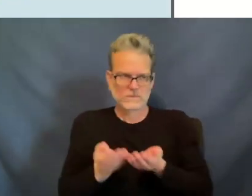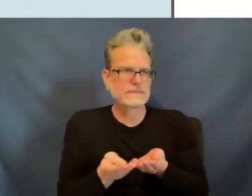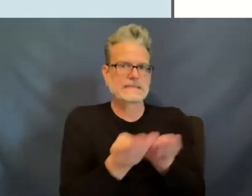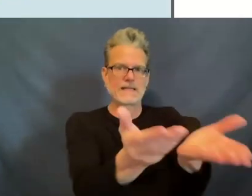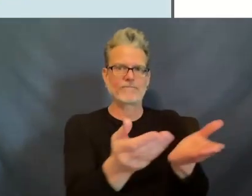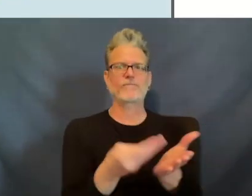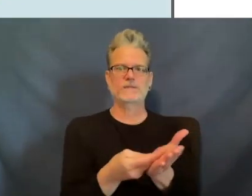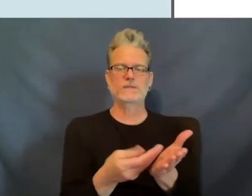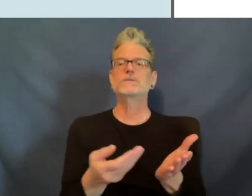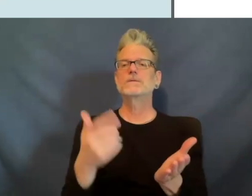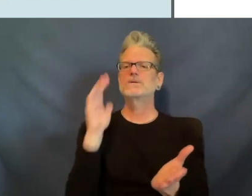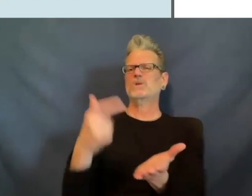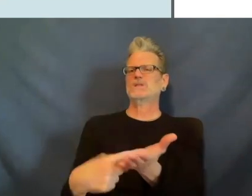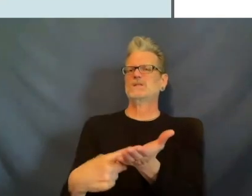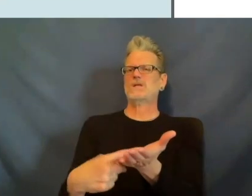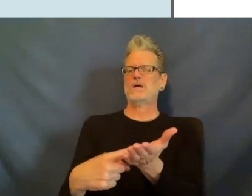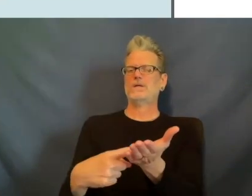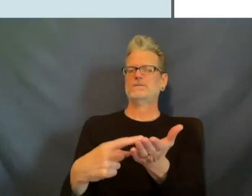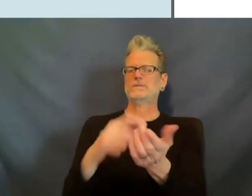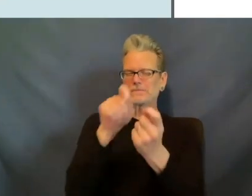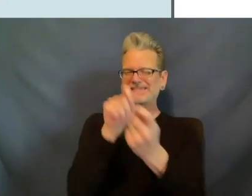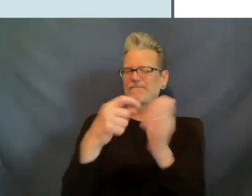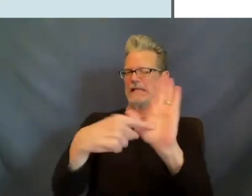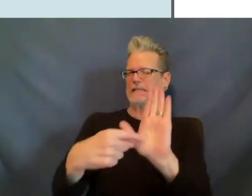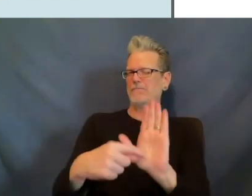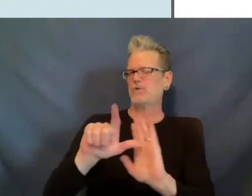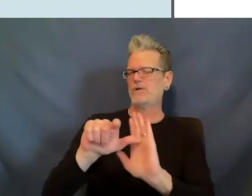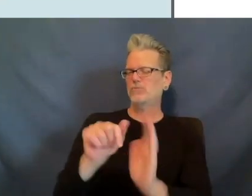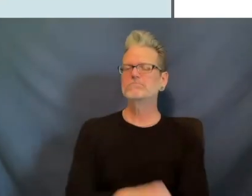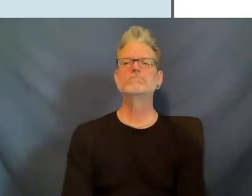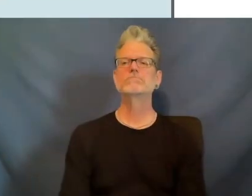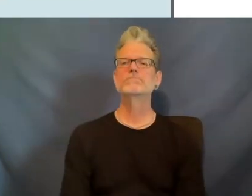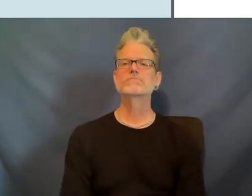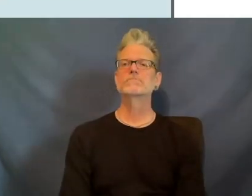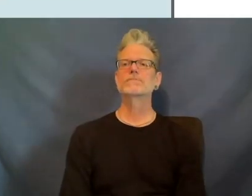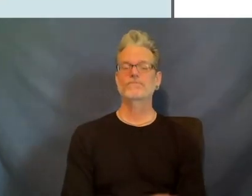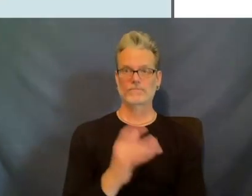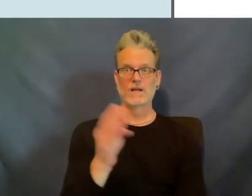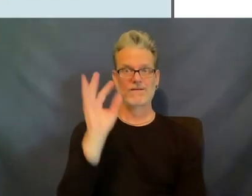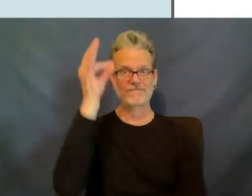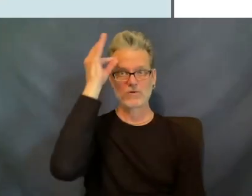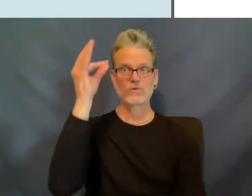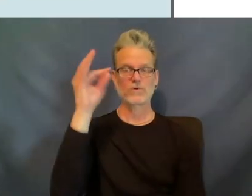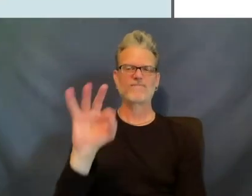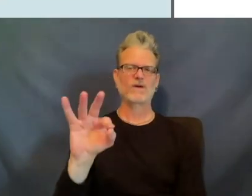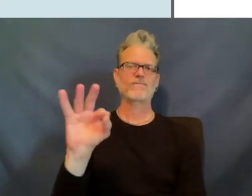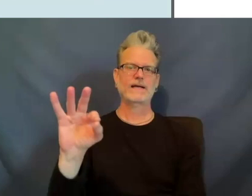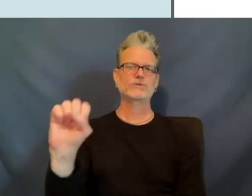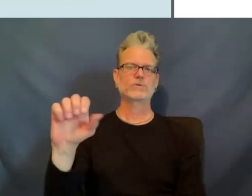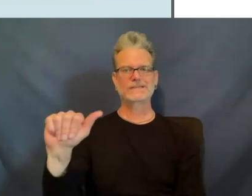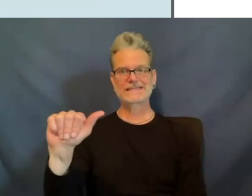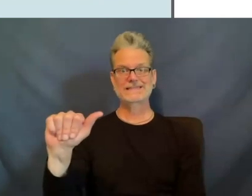will discuss some specific examples a bit later. So federal financial assistance is used